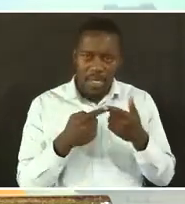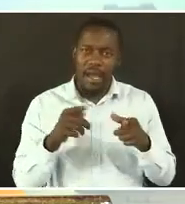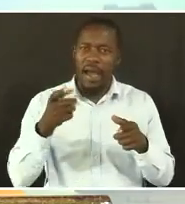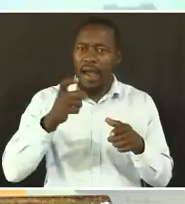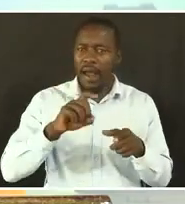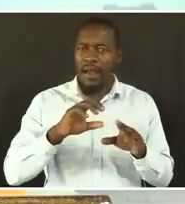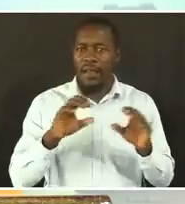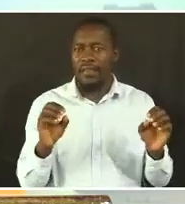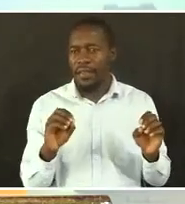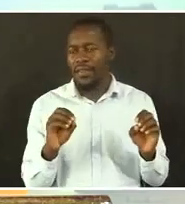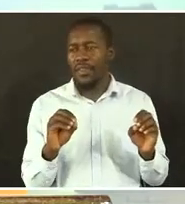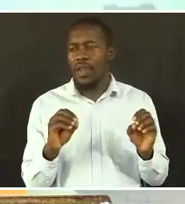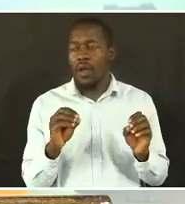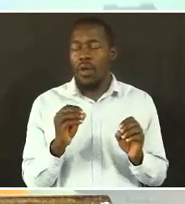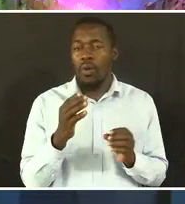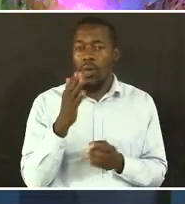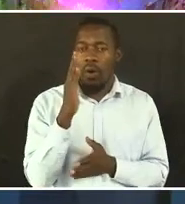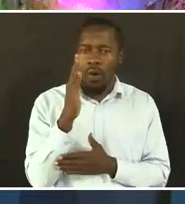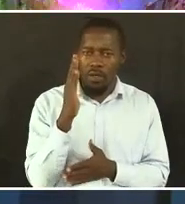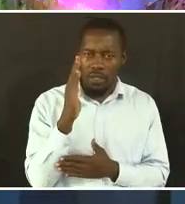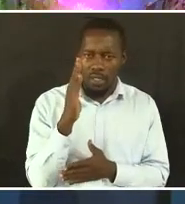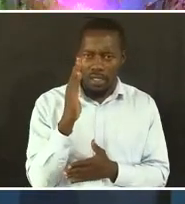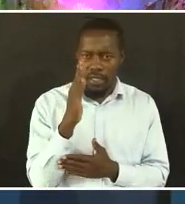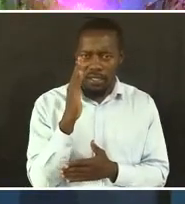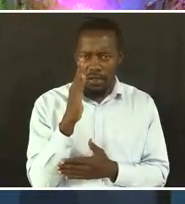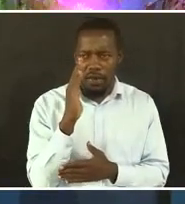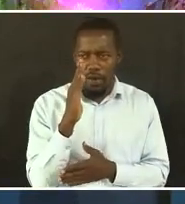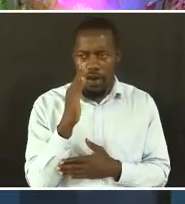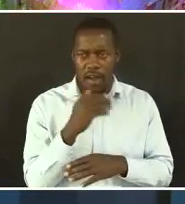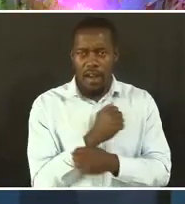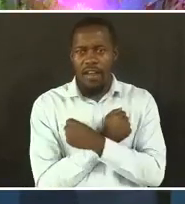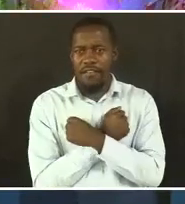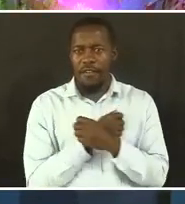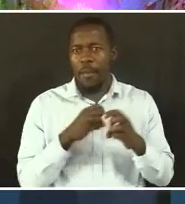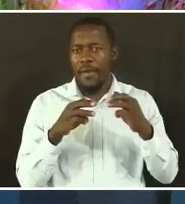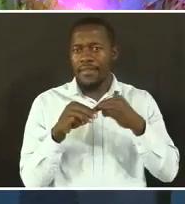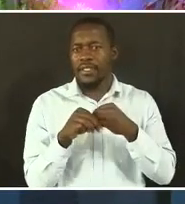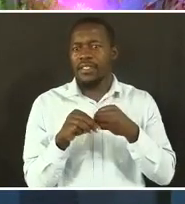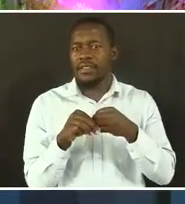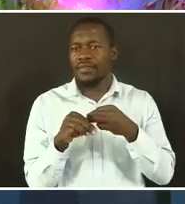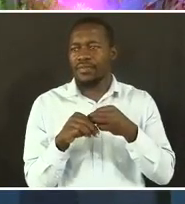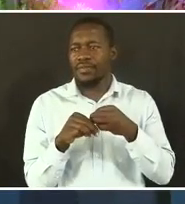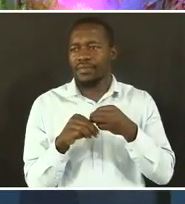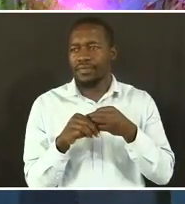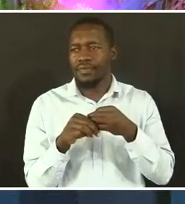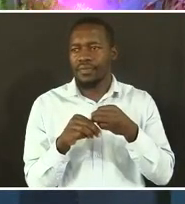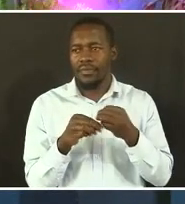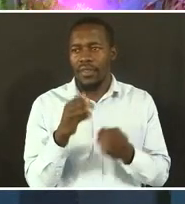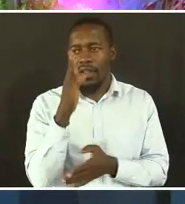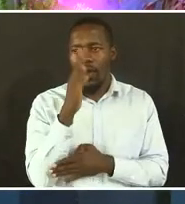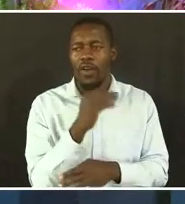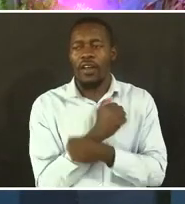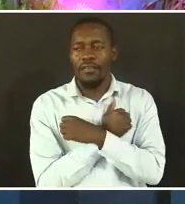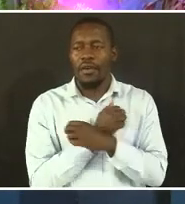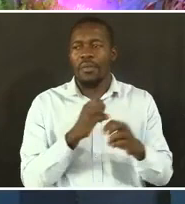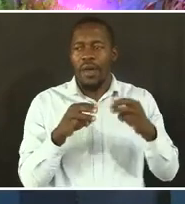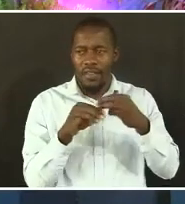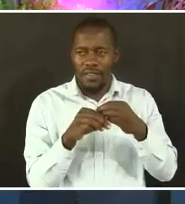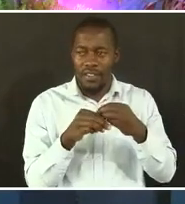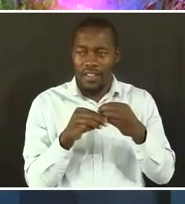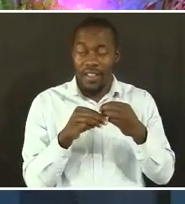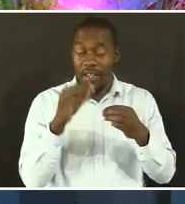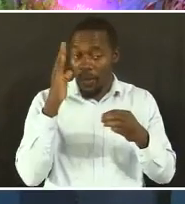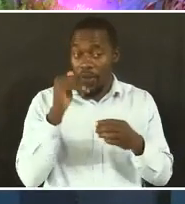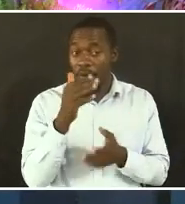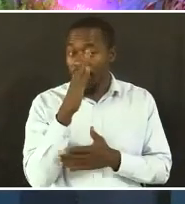Beloved, our God is in the principle of mathematics, multiplication. That's why he said, go be fruitful and multiply